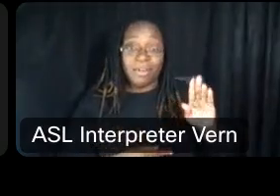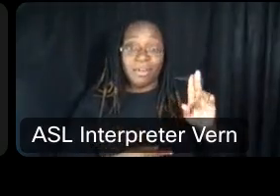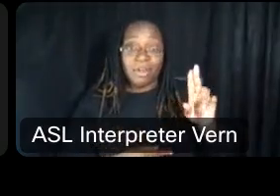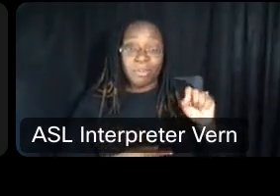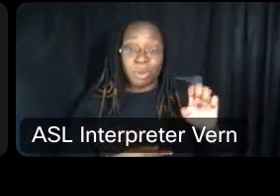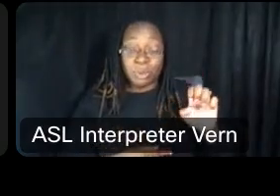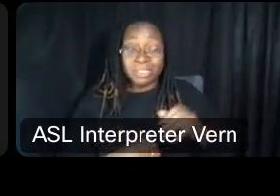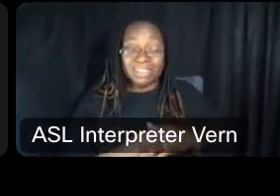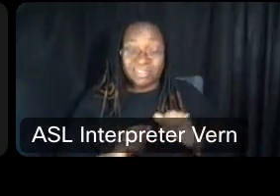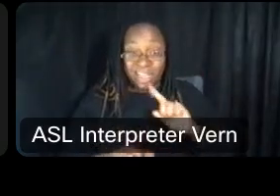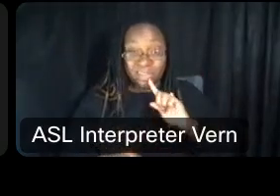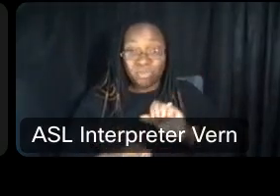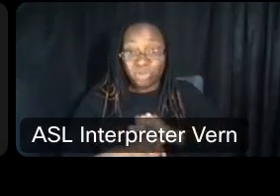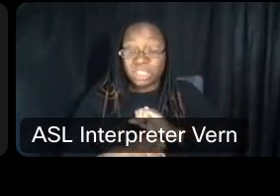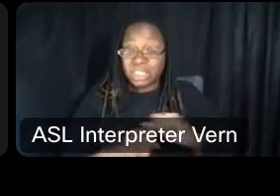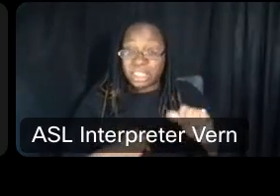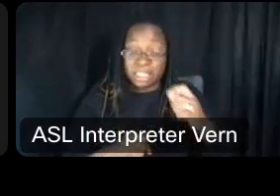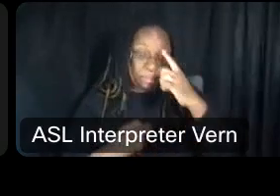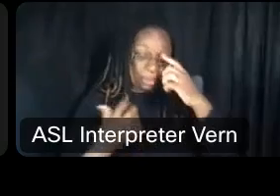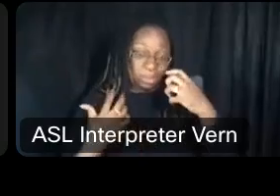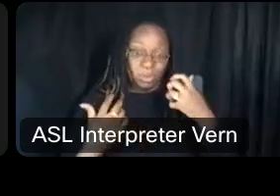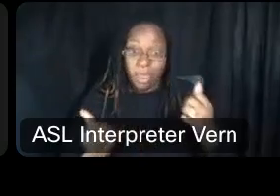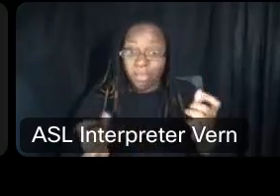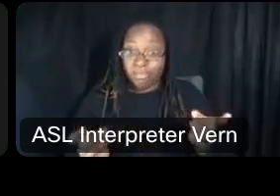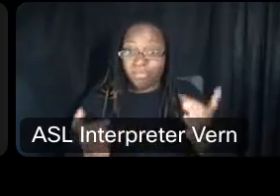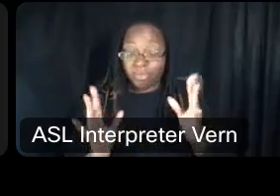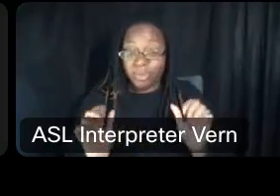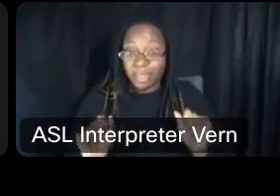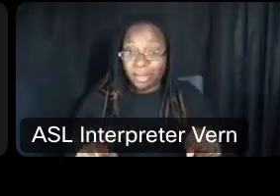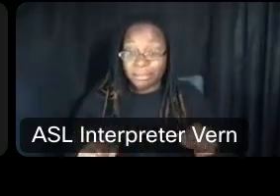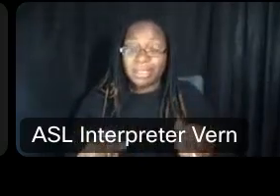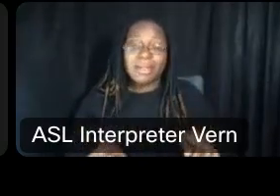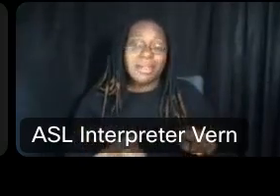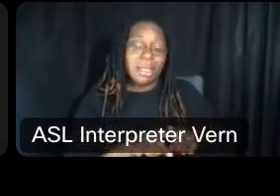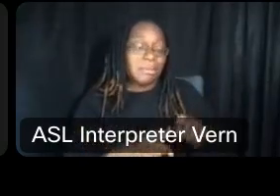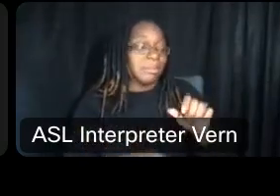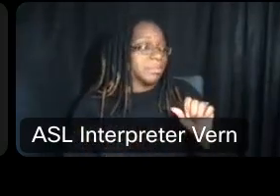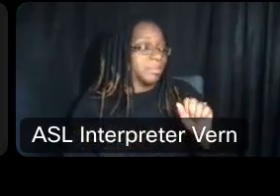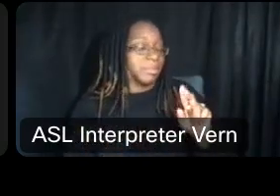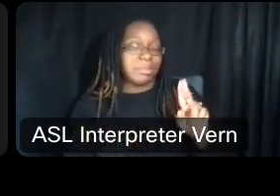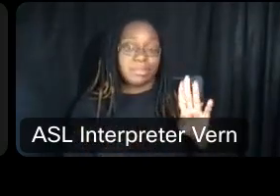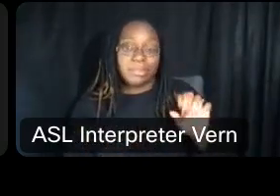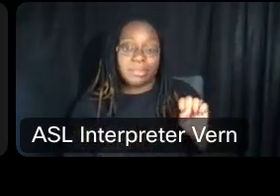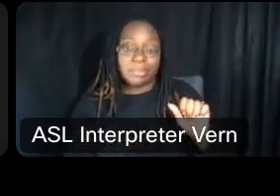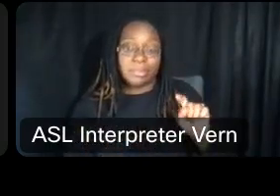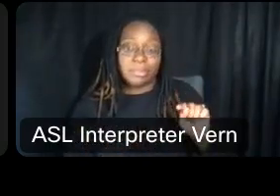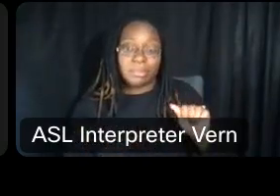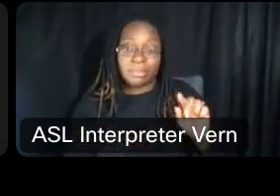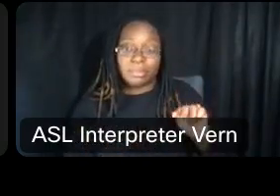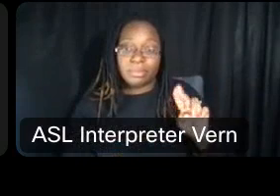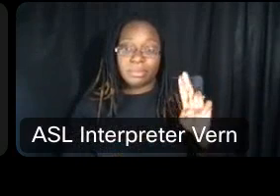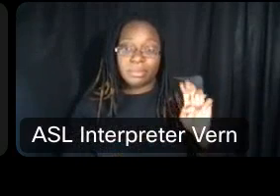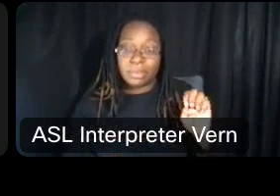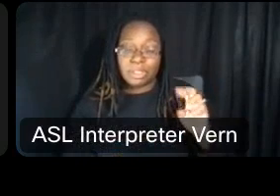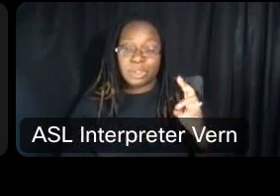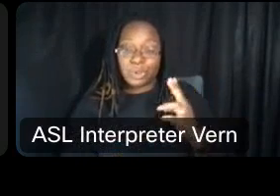harmful effect on our mental health as well as our substance use. So here's some of the data that we